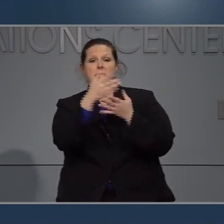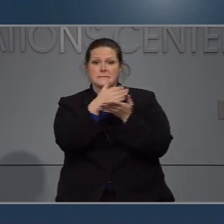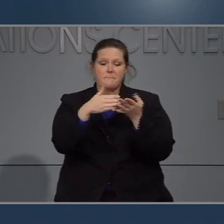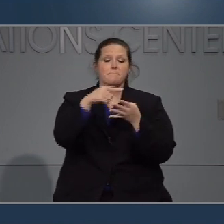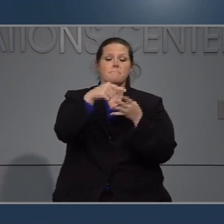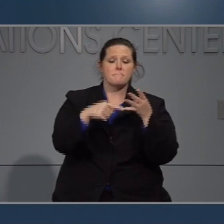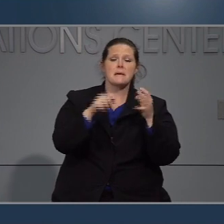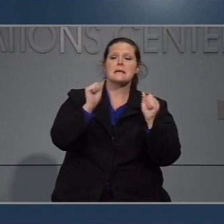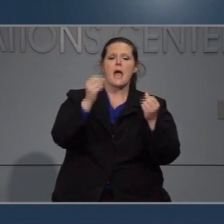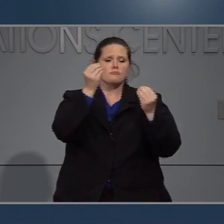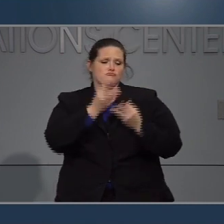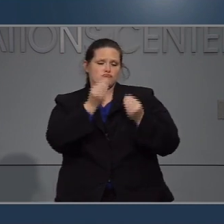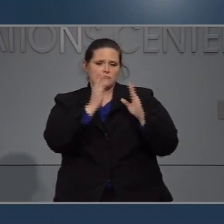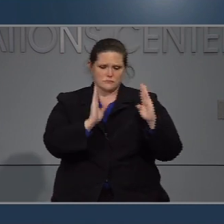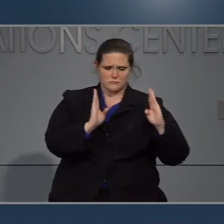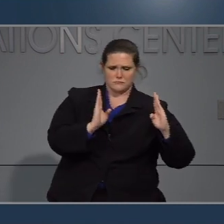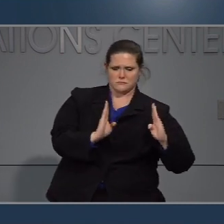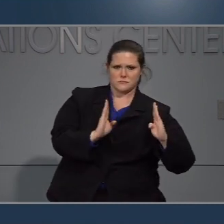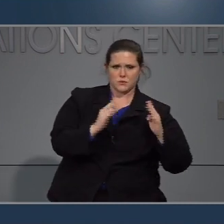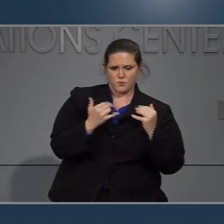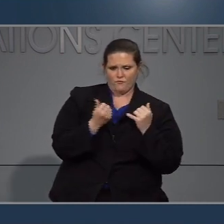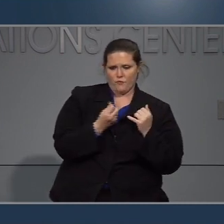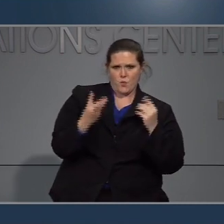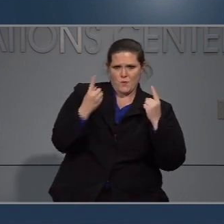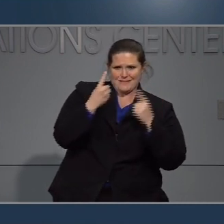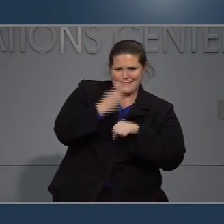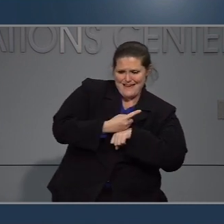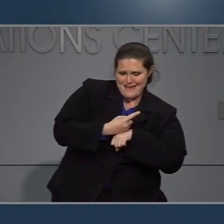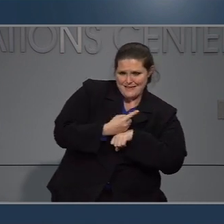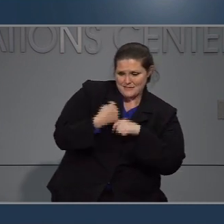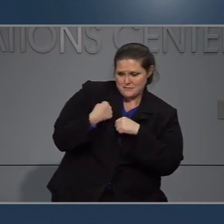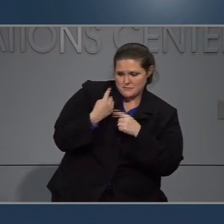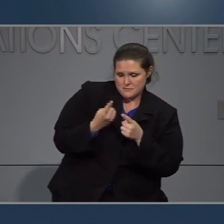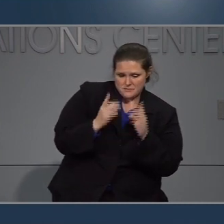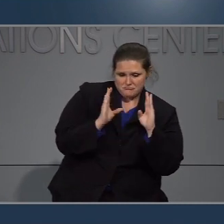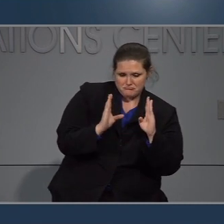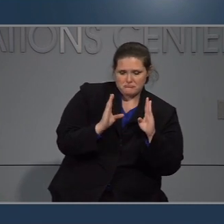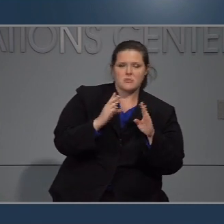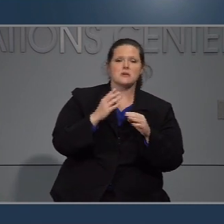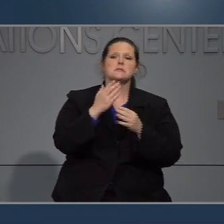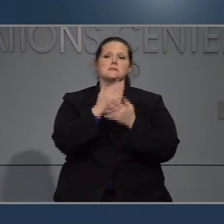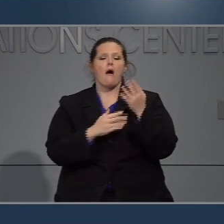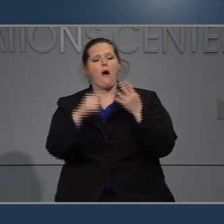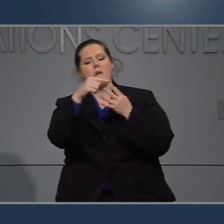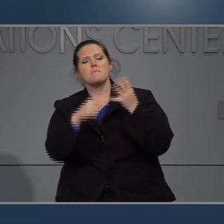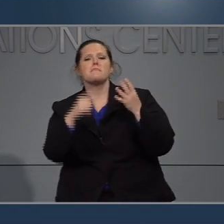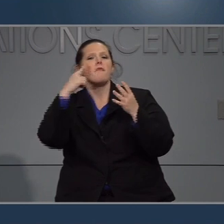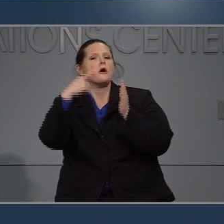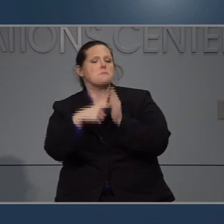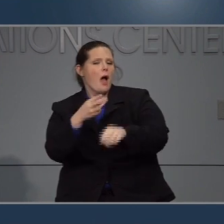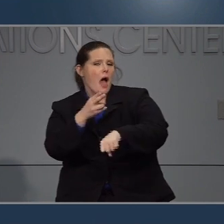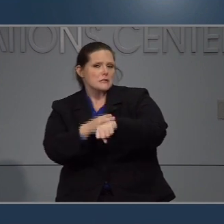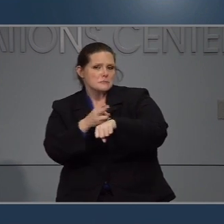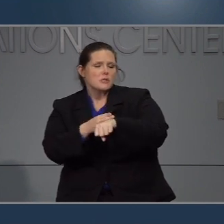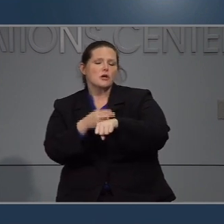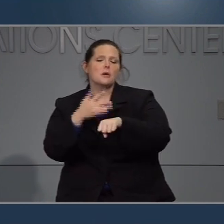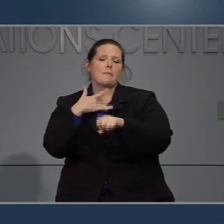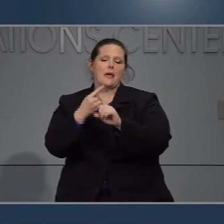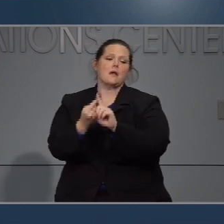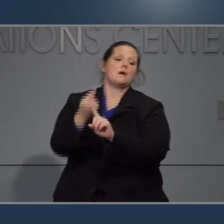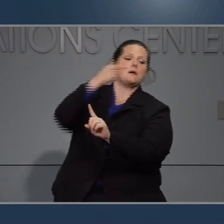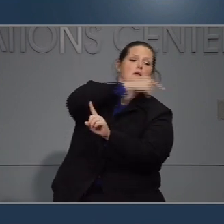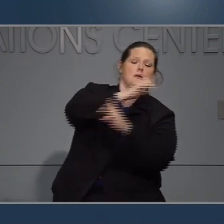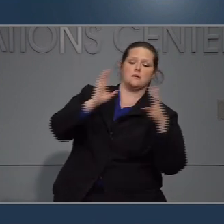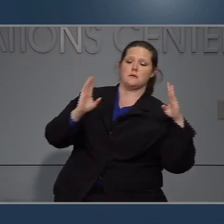about transmission and what was happening a few weeks ago. All right, our first graph looks at people who come into the